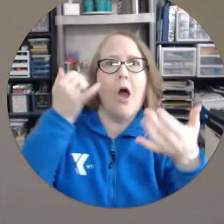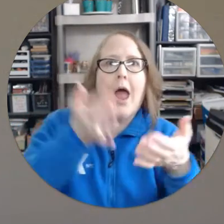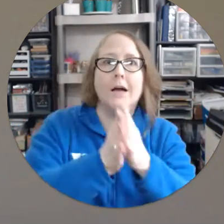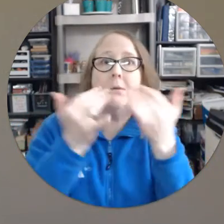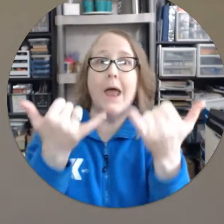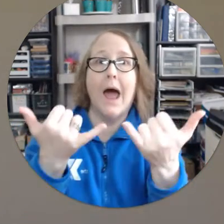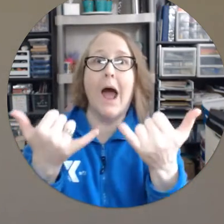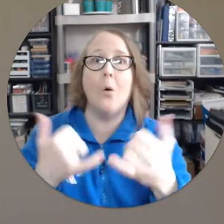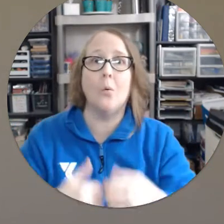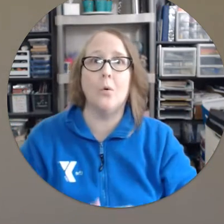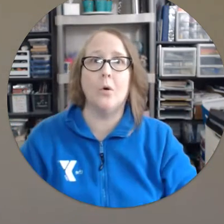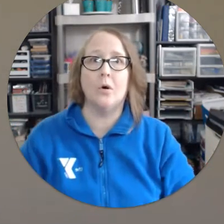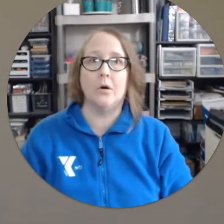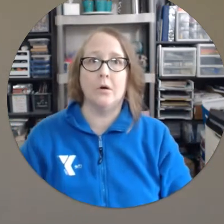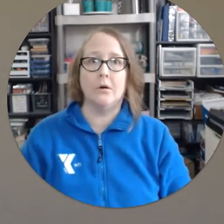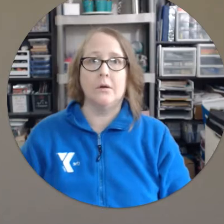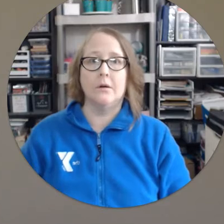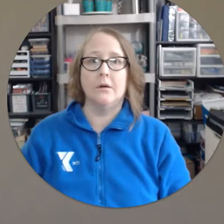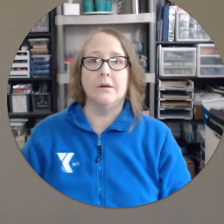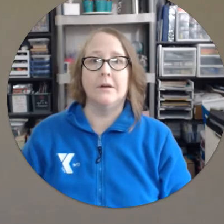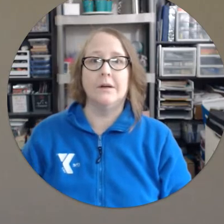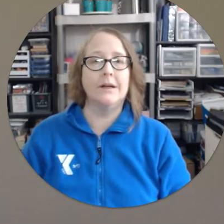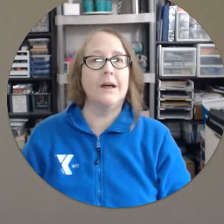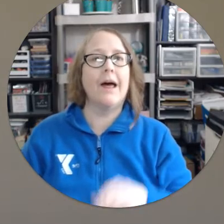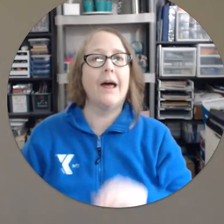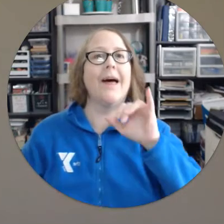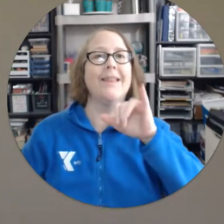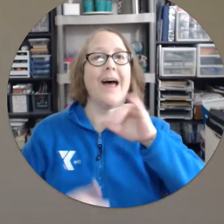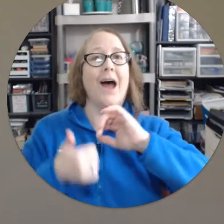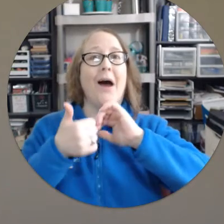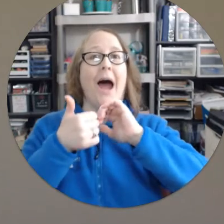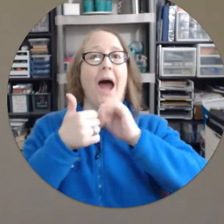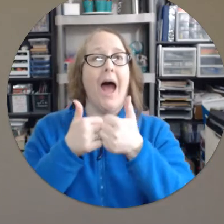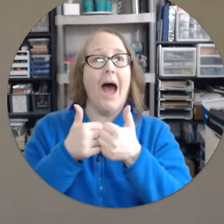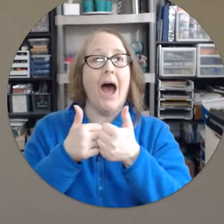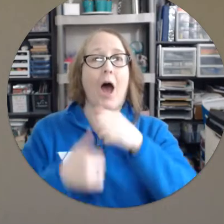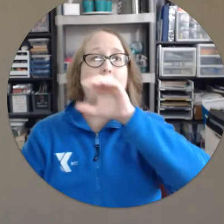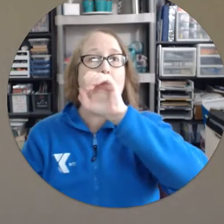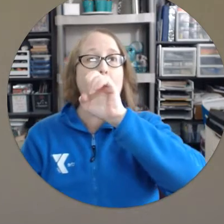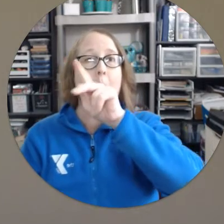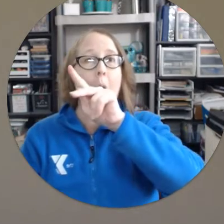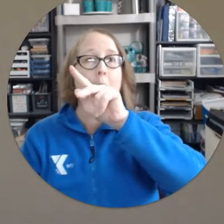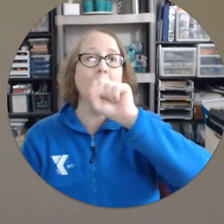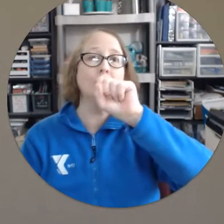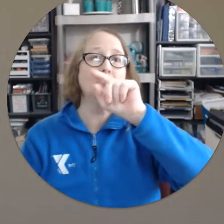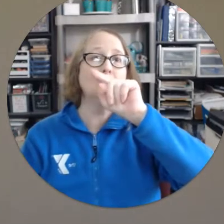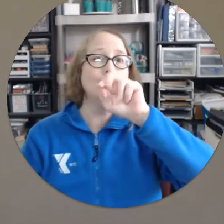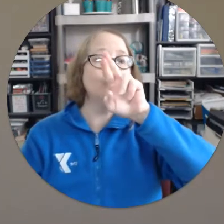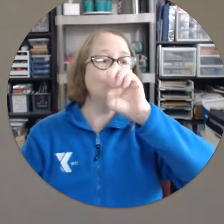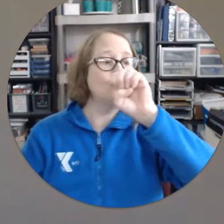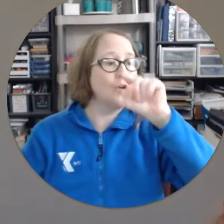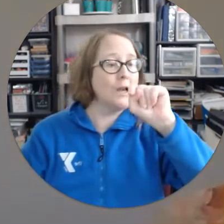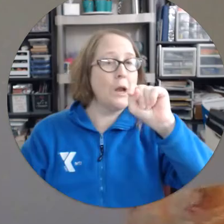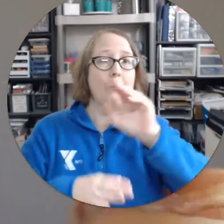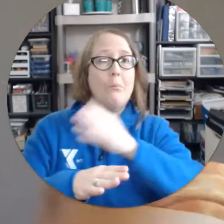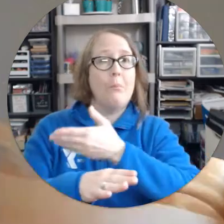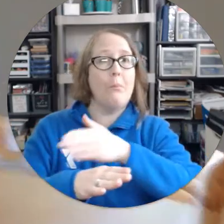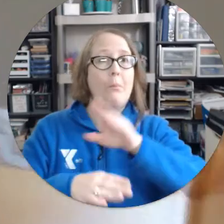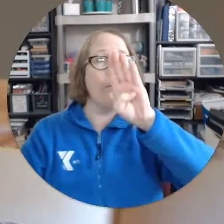now." And that was how the Oak Street Band got started.